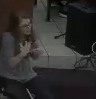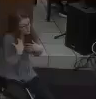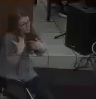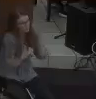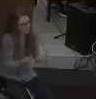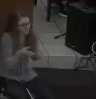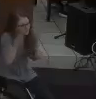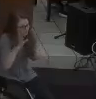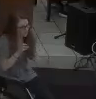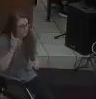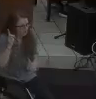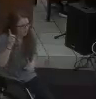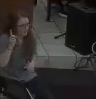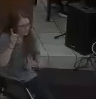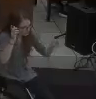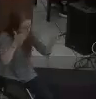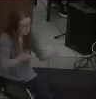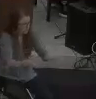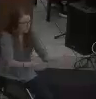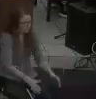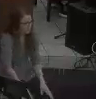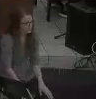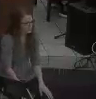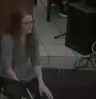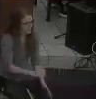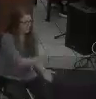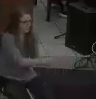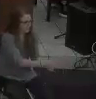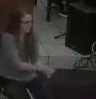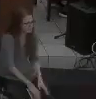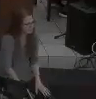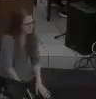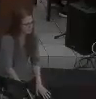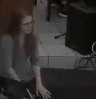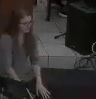God. And go forth. Amen.